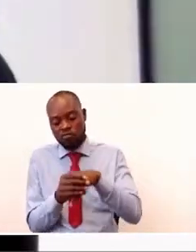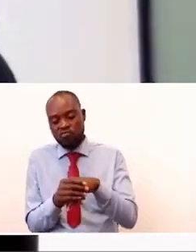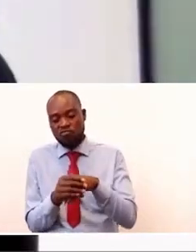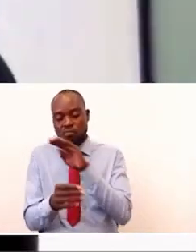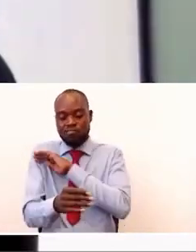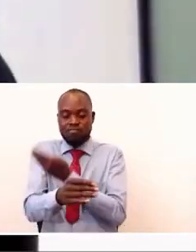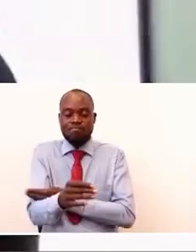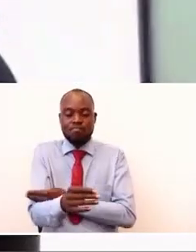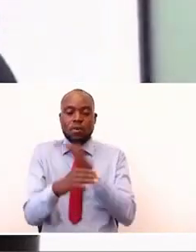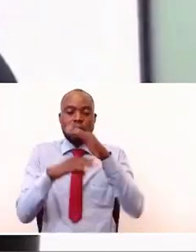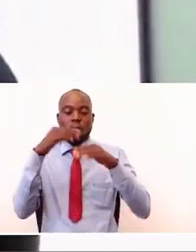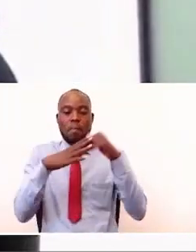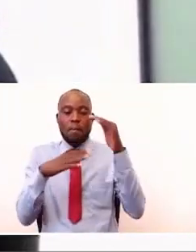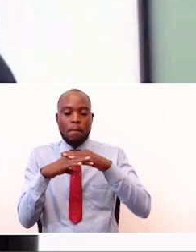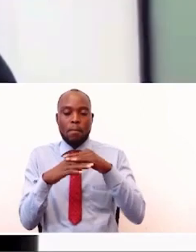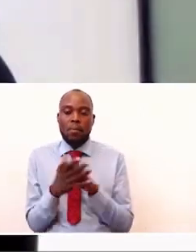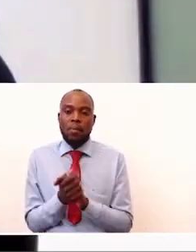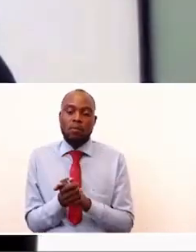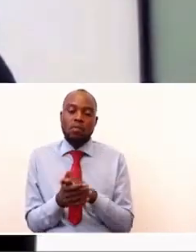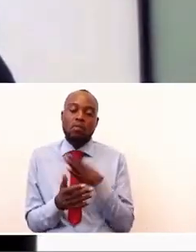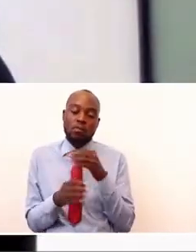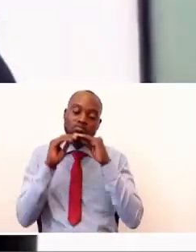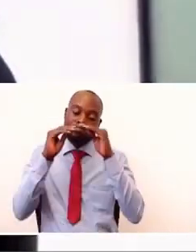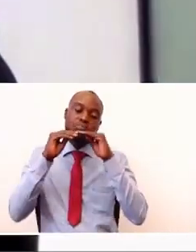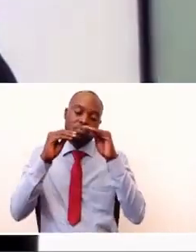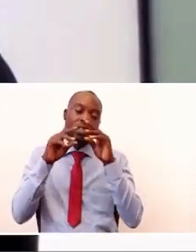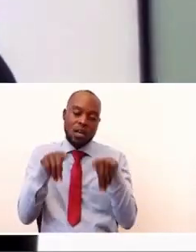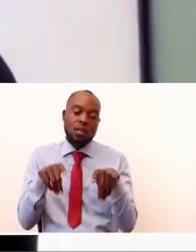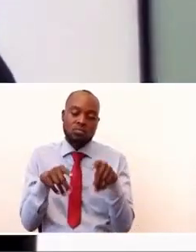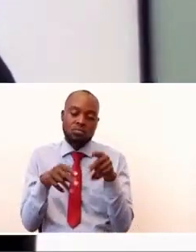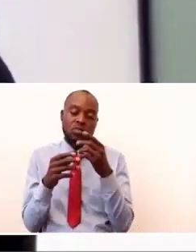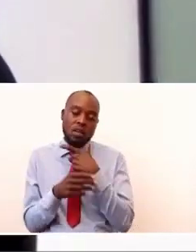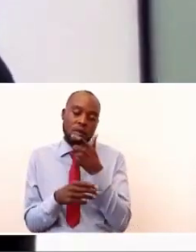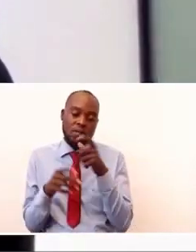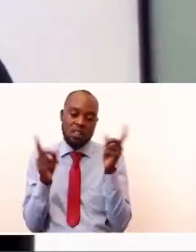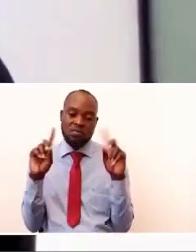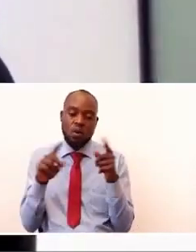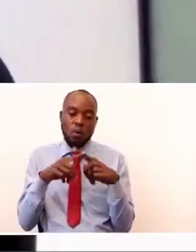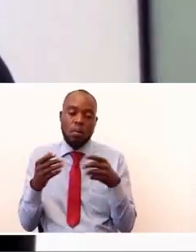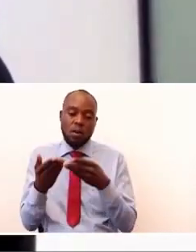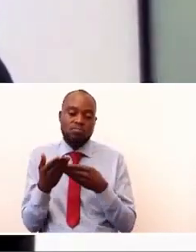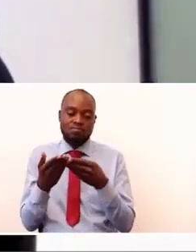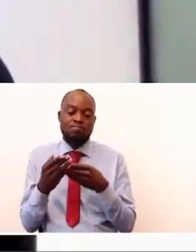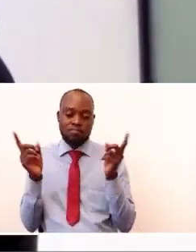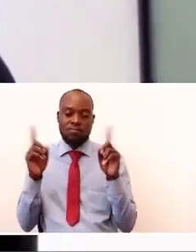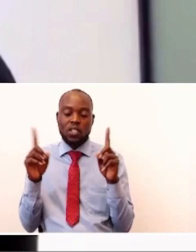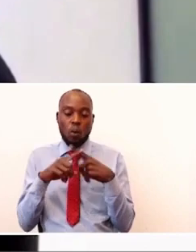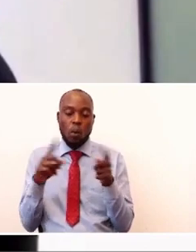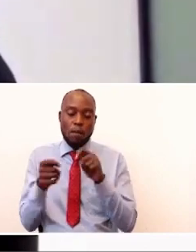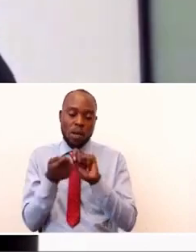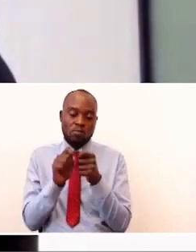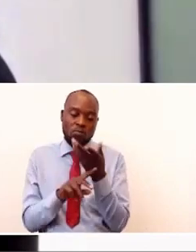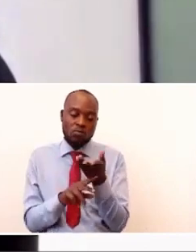capacity building. They still need to teach people about the internet, access to the internet, access to these platforms. We need